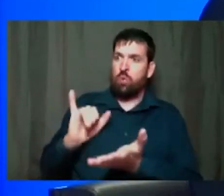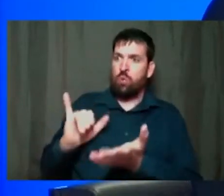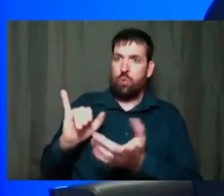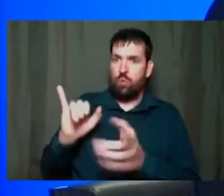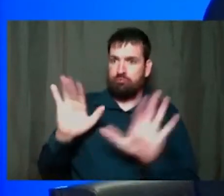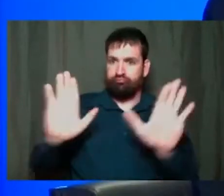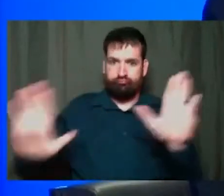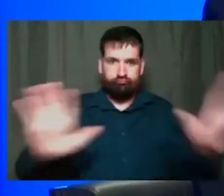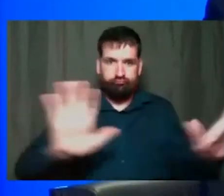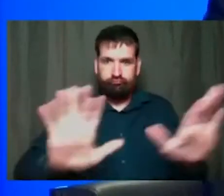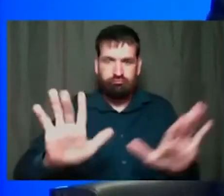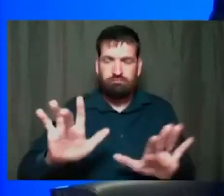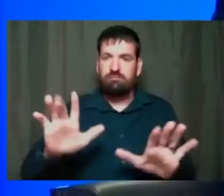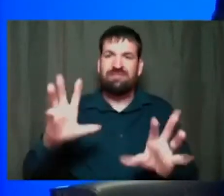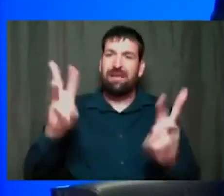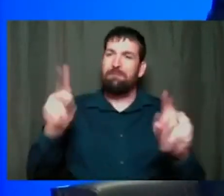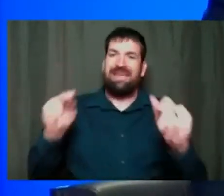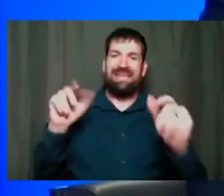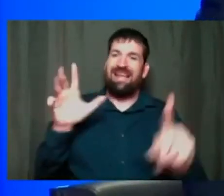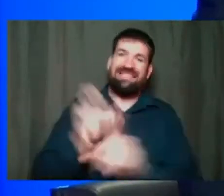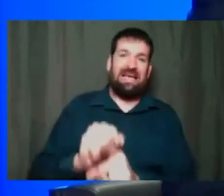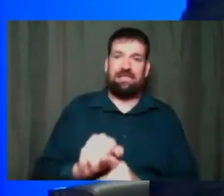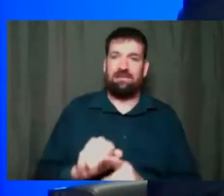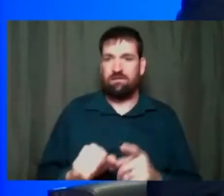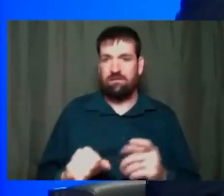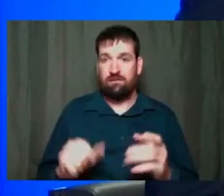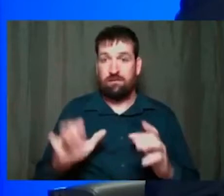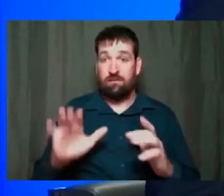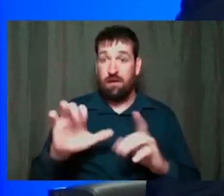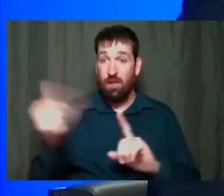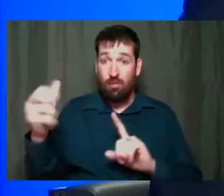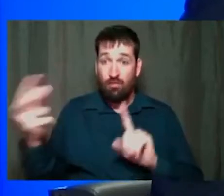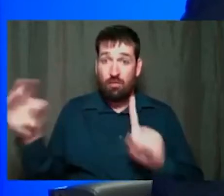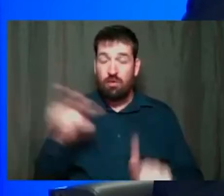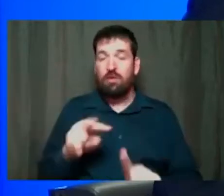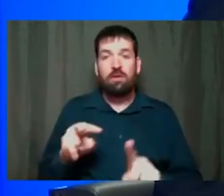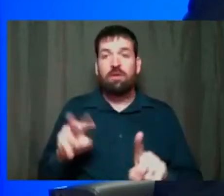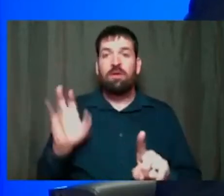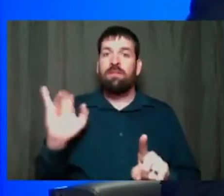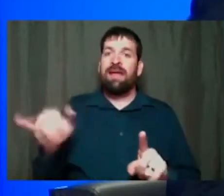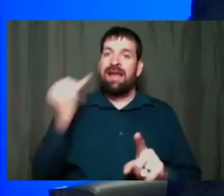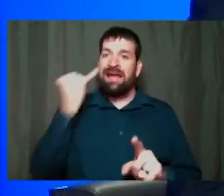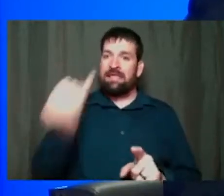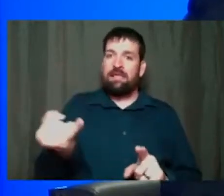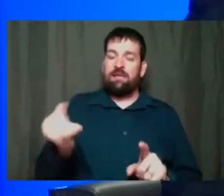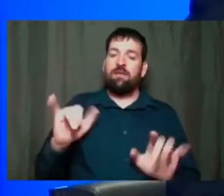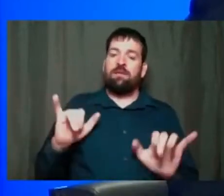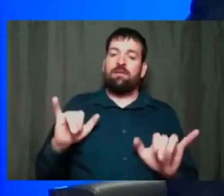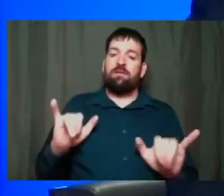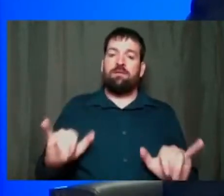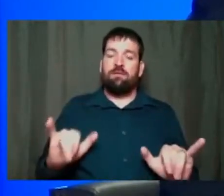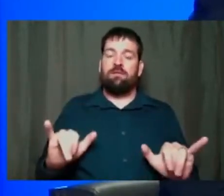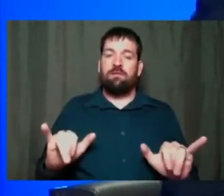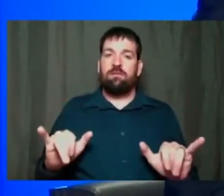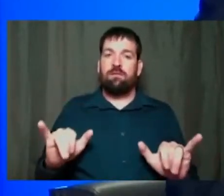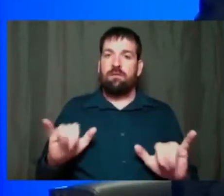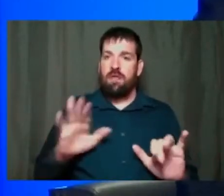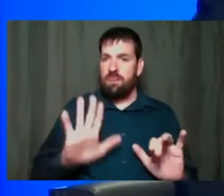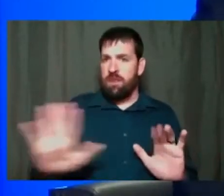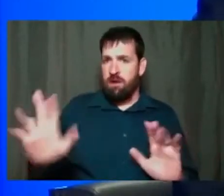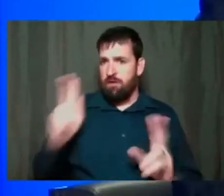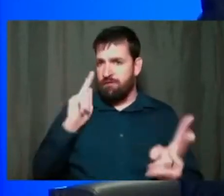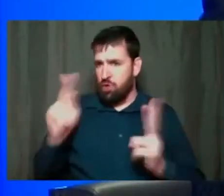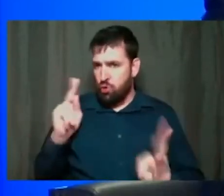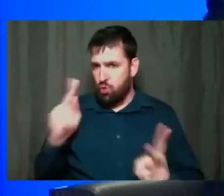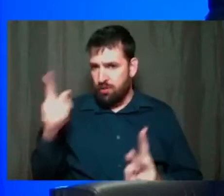And the fact that someone else's view, we've lost the idea of coming back to say, you know what, their views are this way because this is what